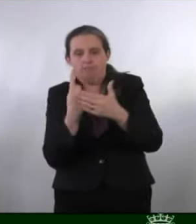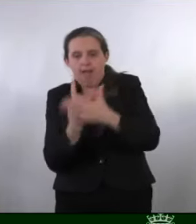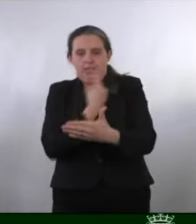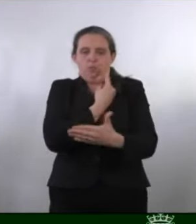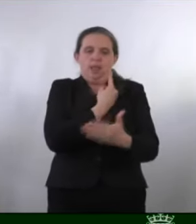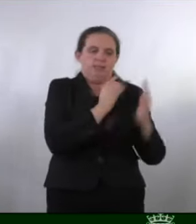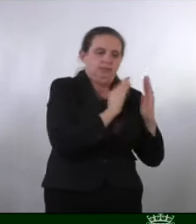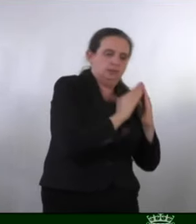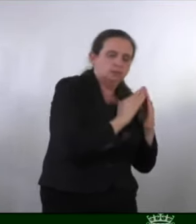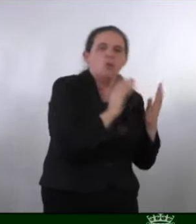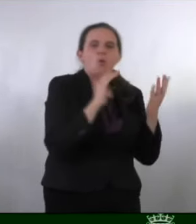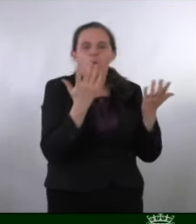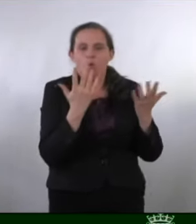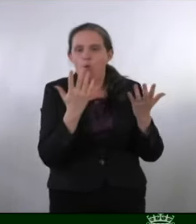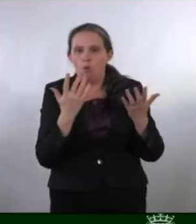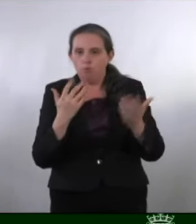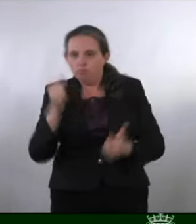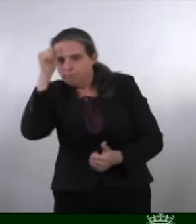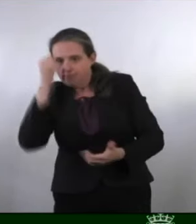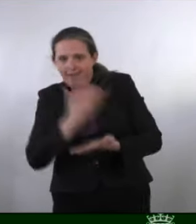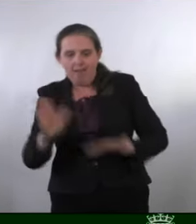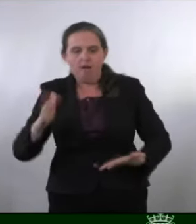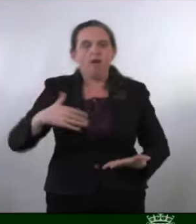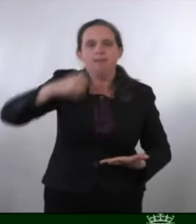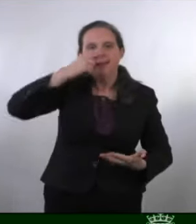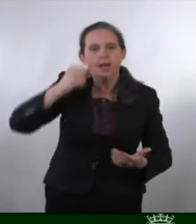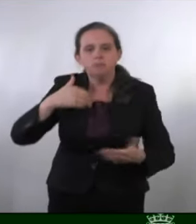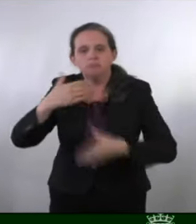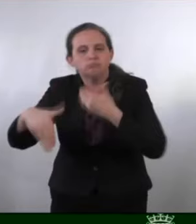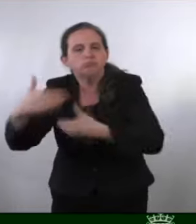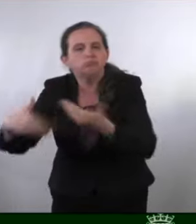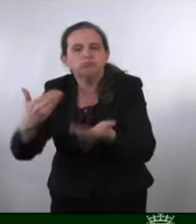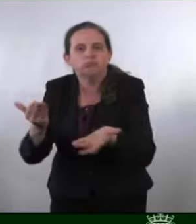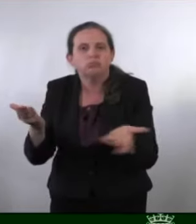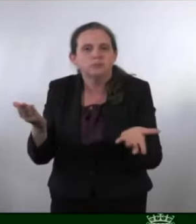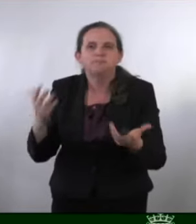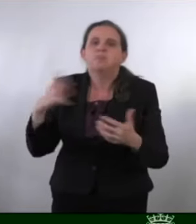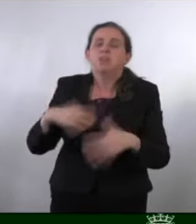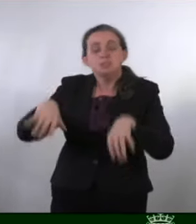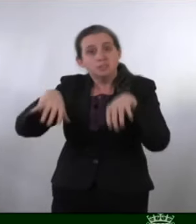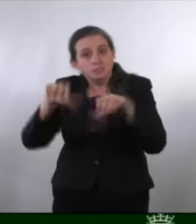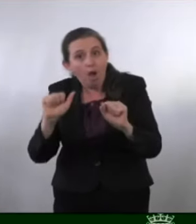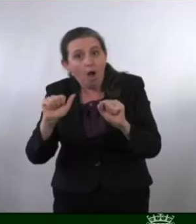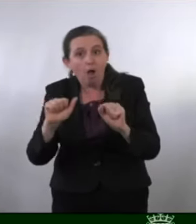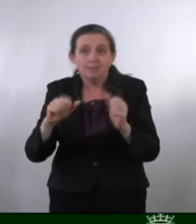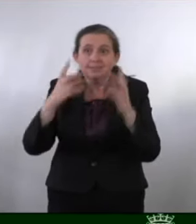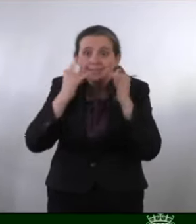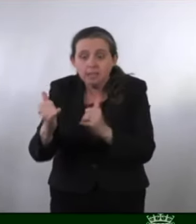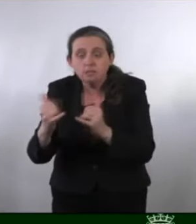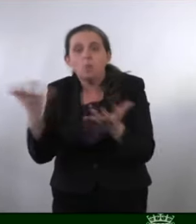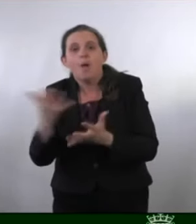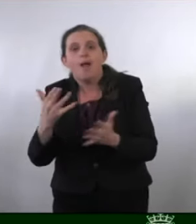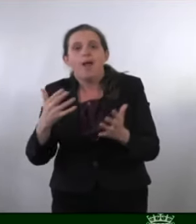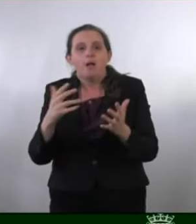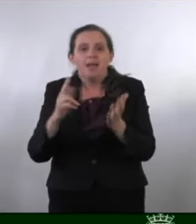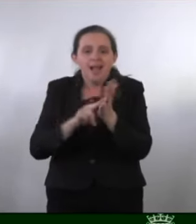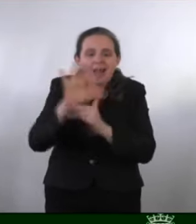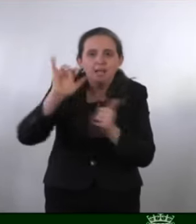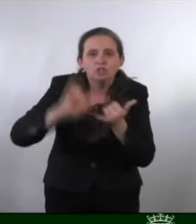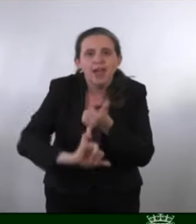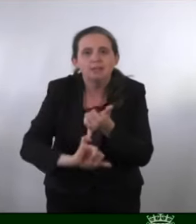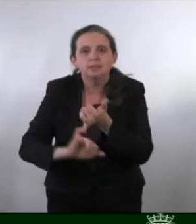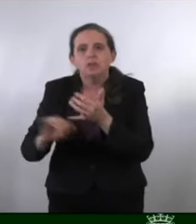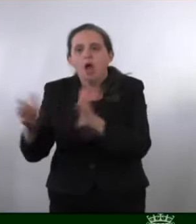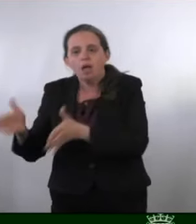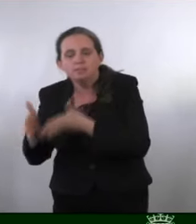transmission. We're beginning to deploy these tests in our NHS and in care homes in England, so people will